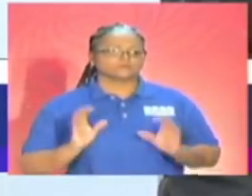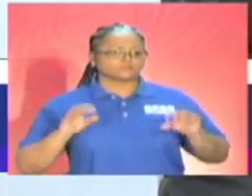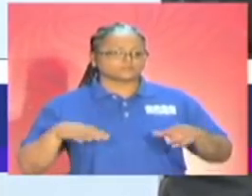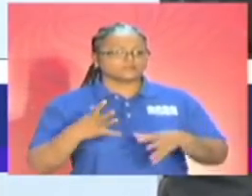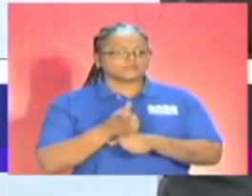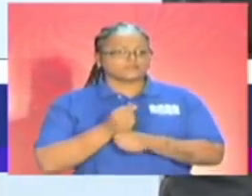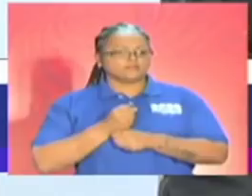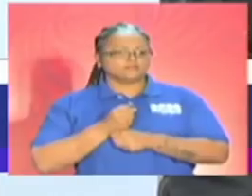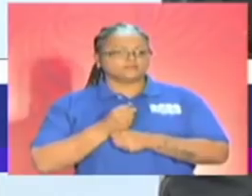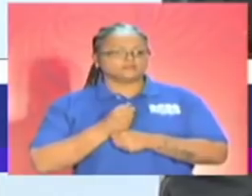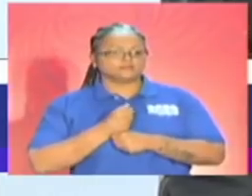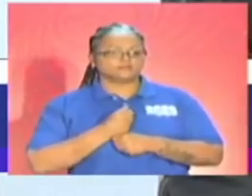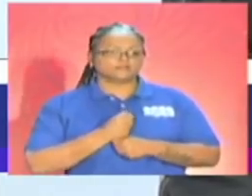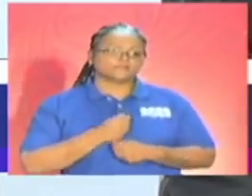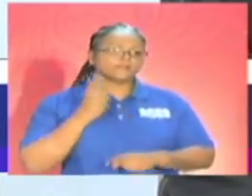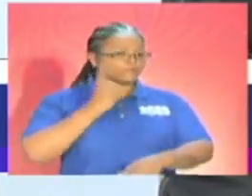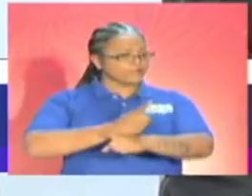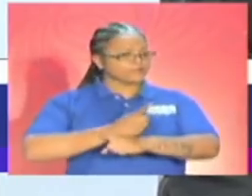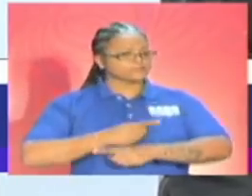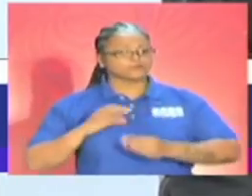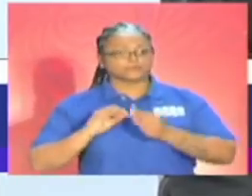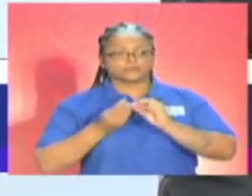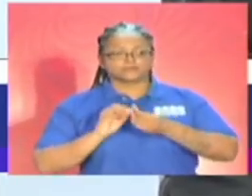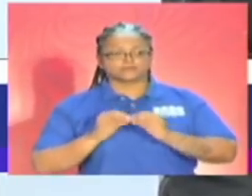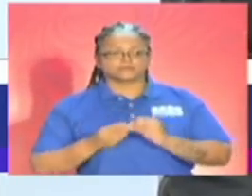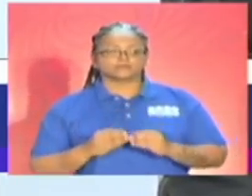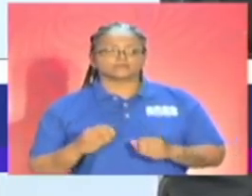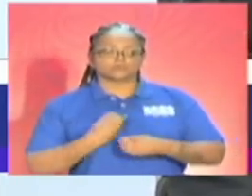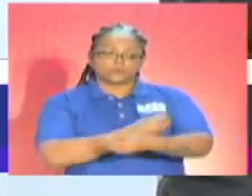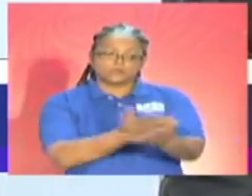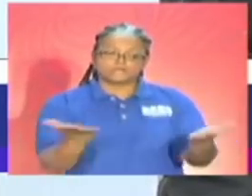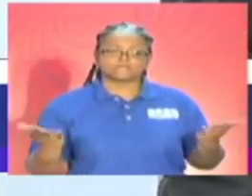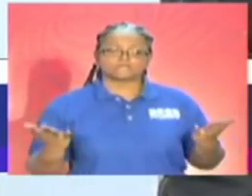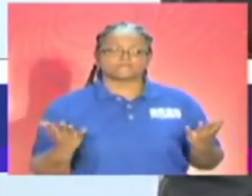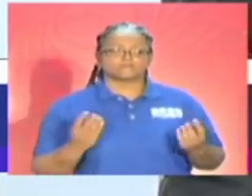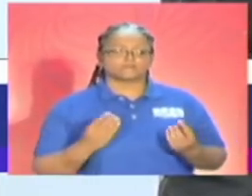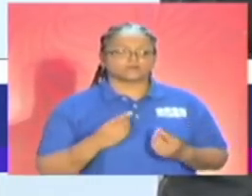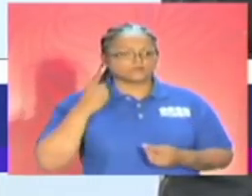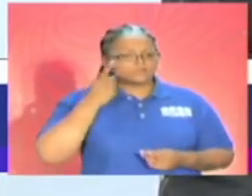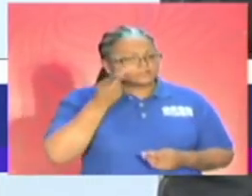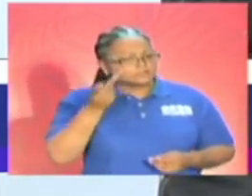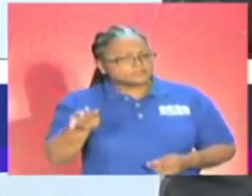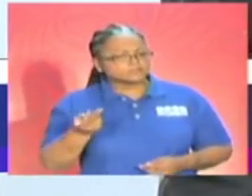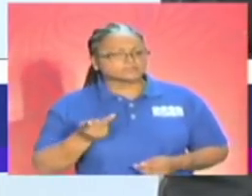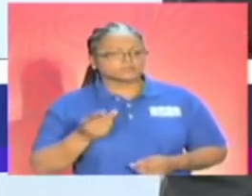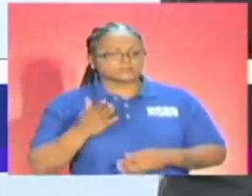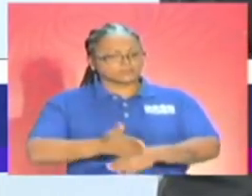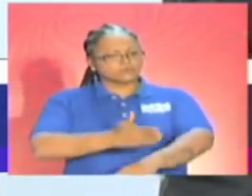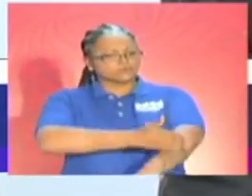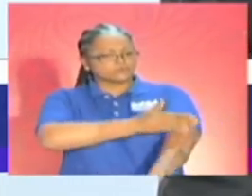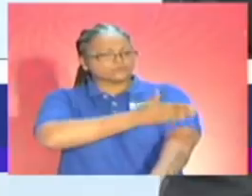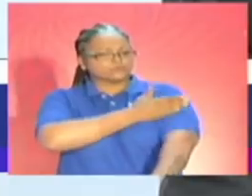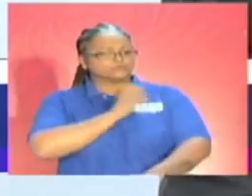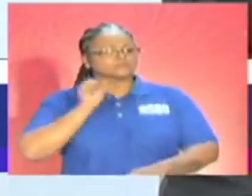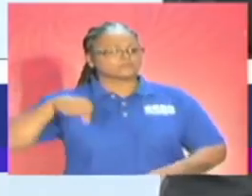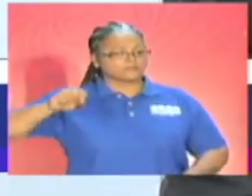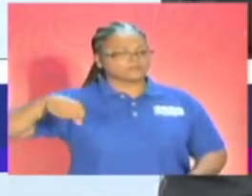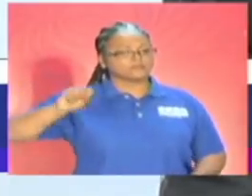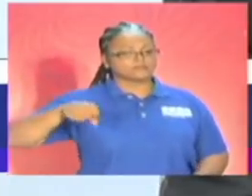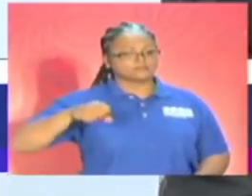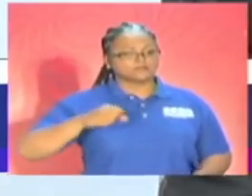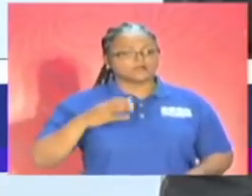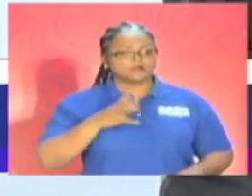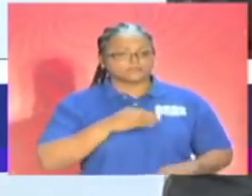to you after. She has said they have seen improvement, bearing in mind that those persons that require this